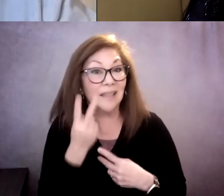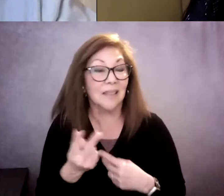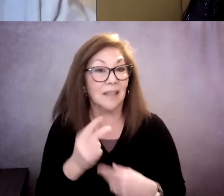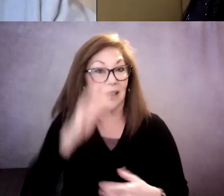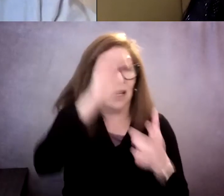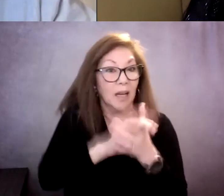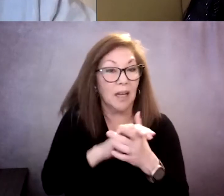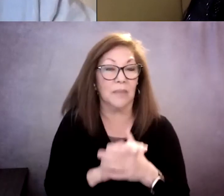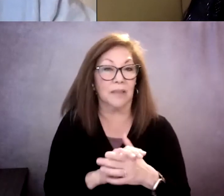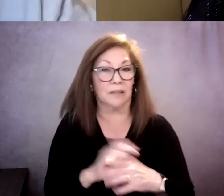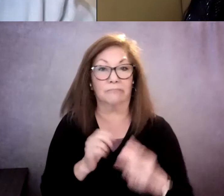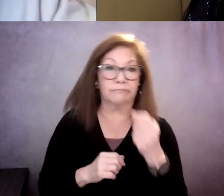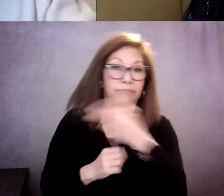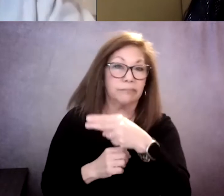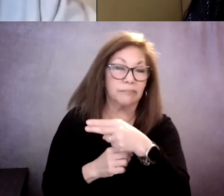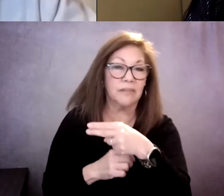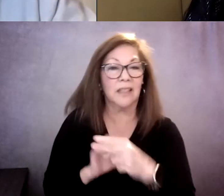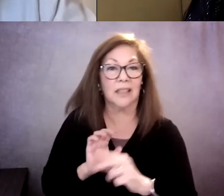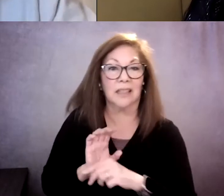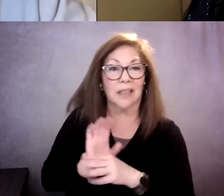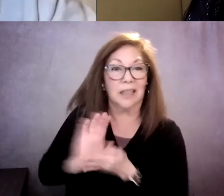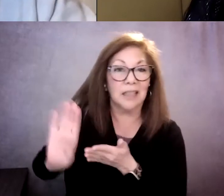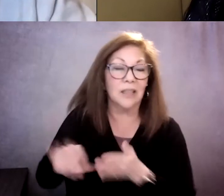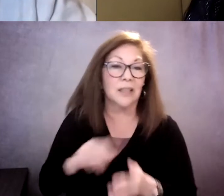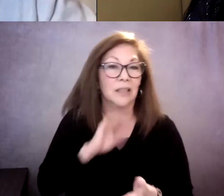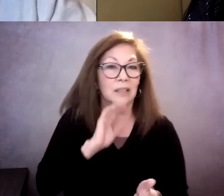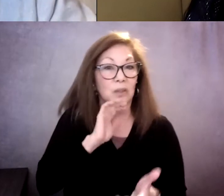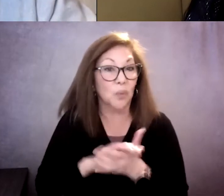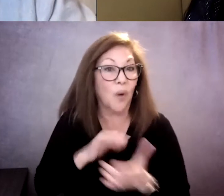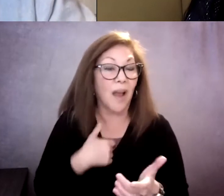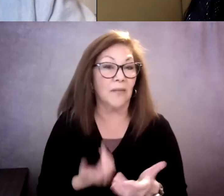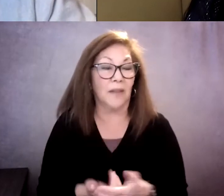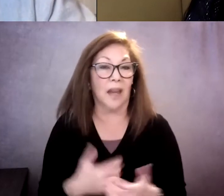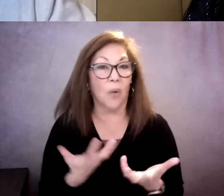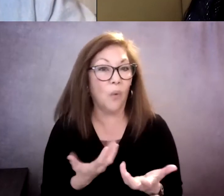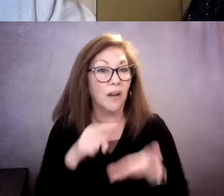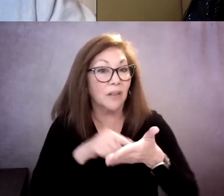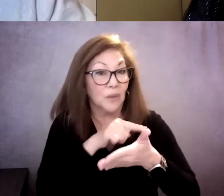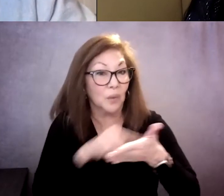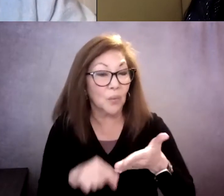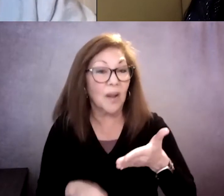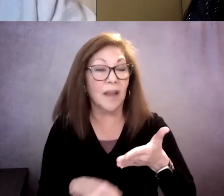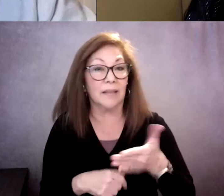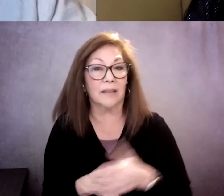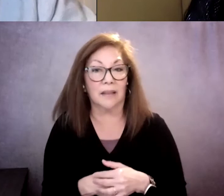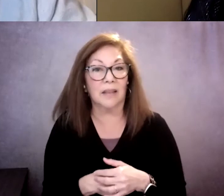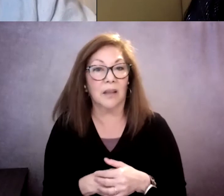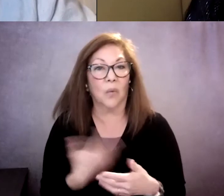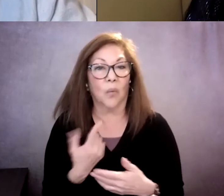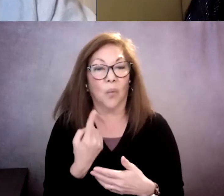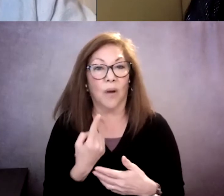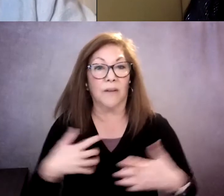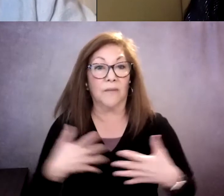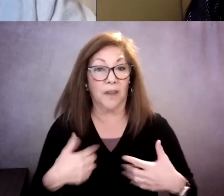husband overriding this woman, his wife, and I wanted to correct for that. Yet, one anxiety that